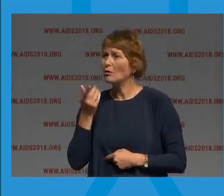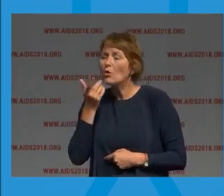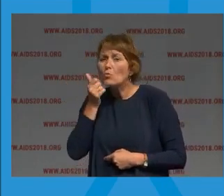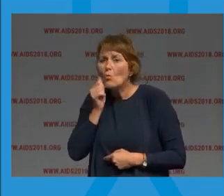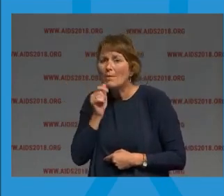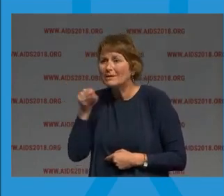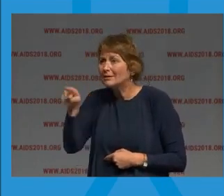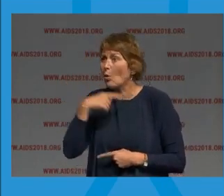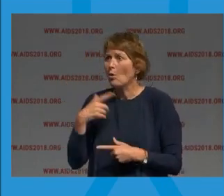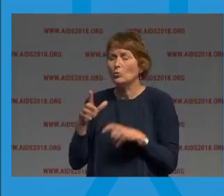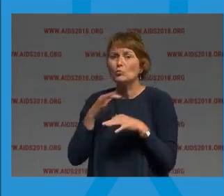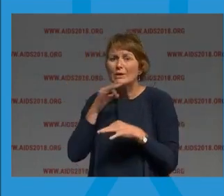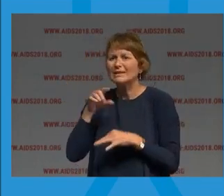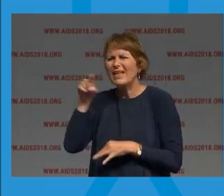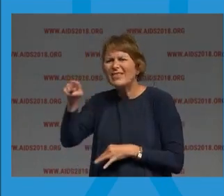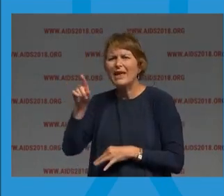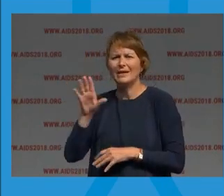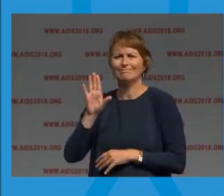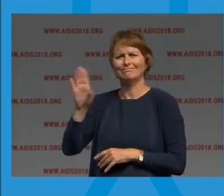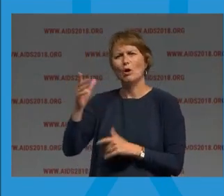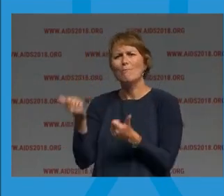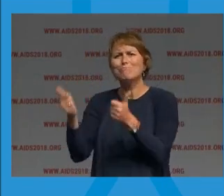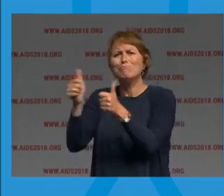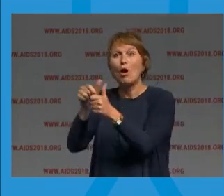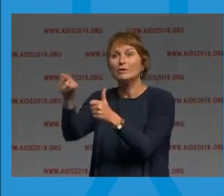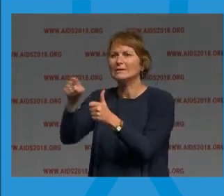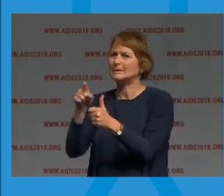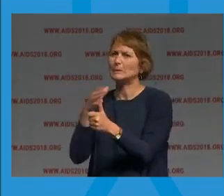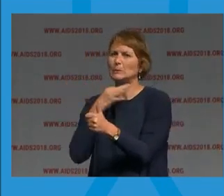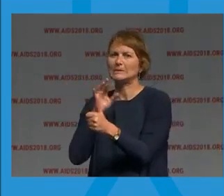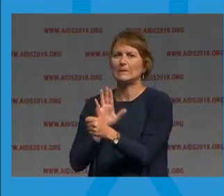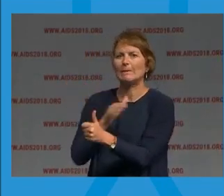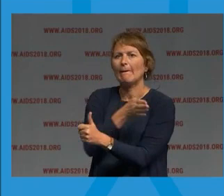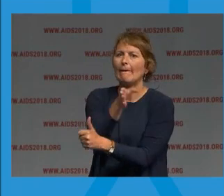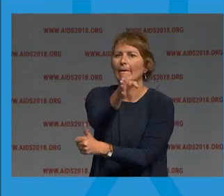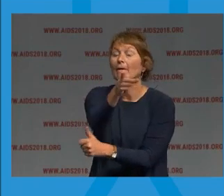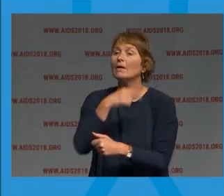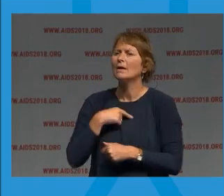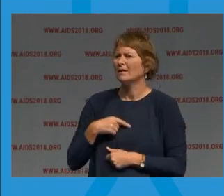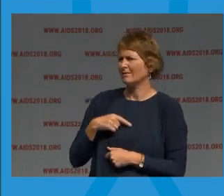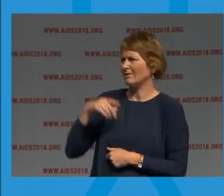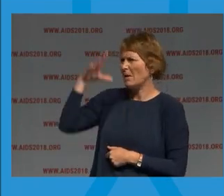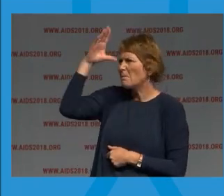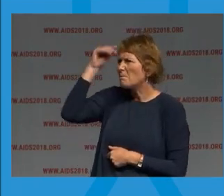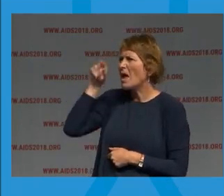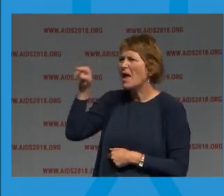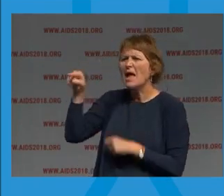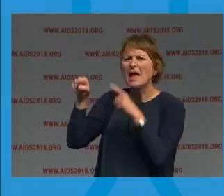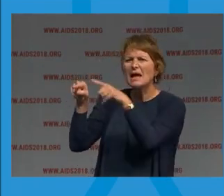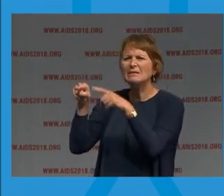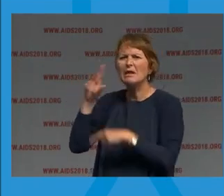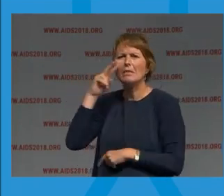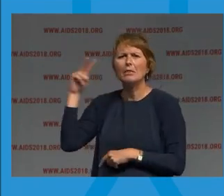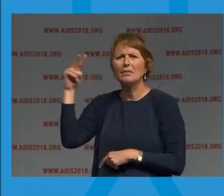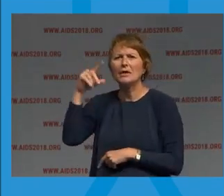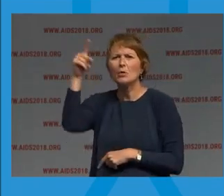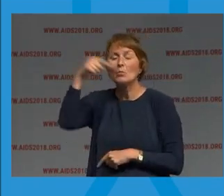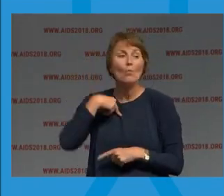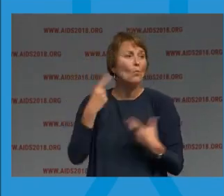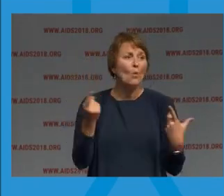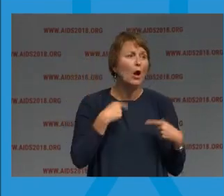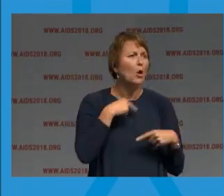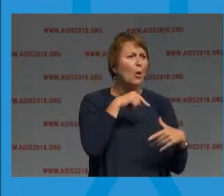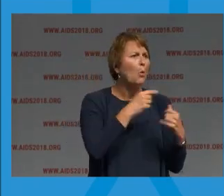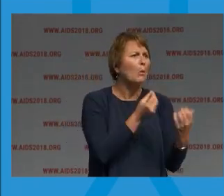partner. When we try to understand the perspective of the man who lacks access to information and